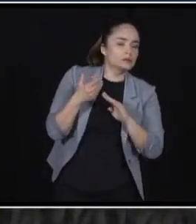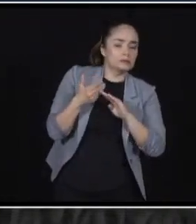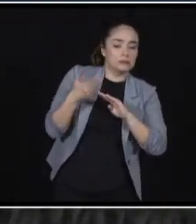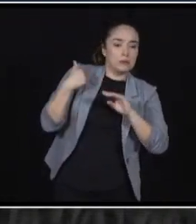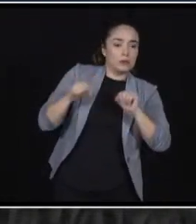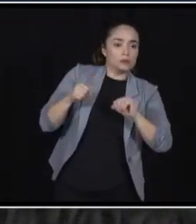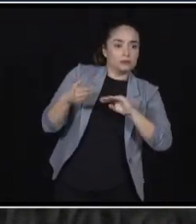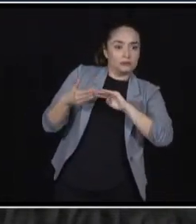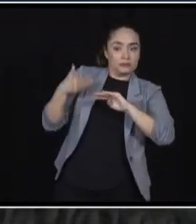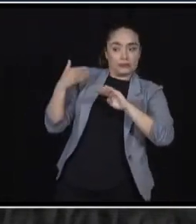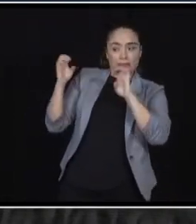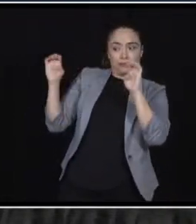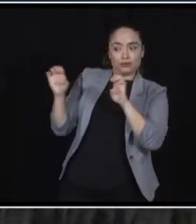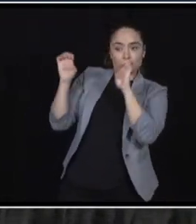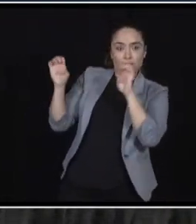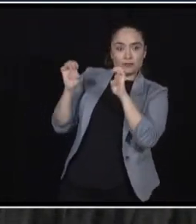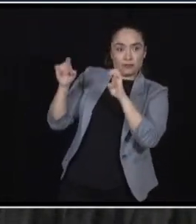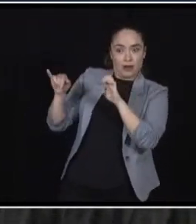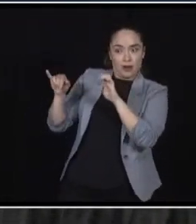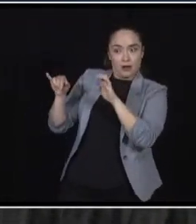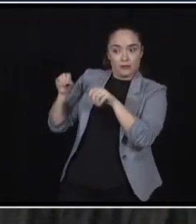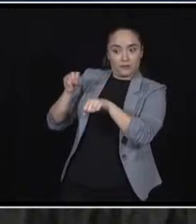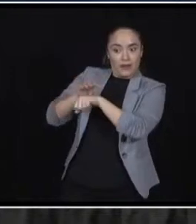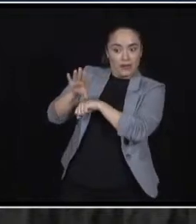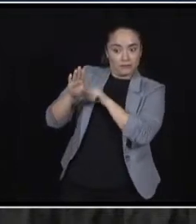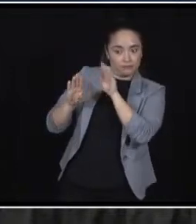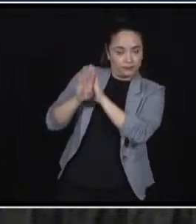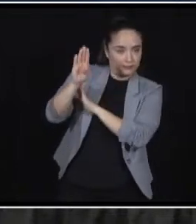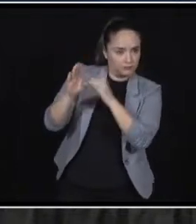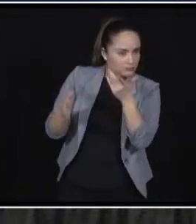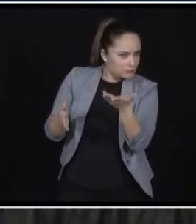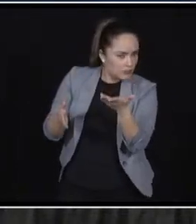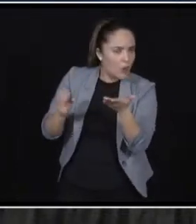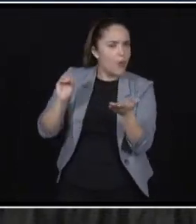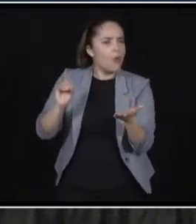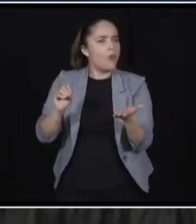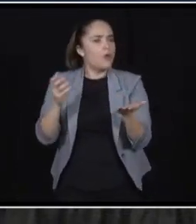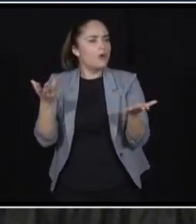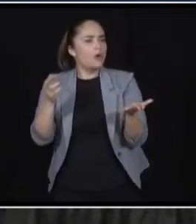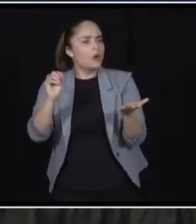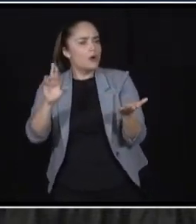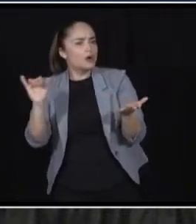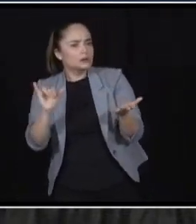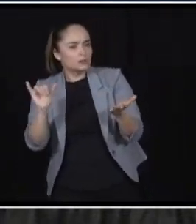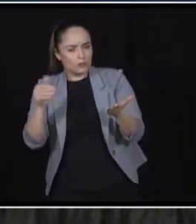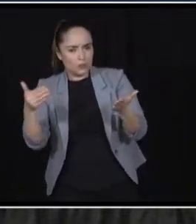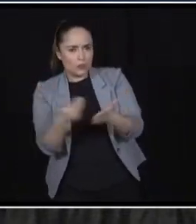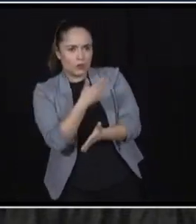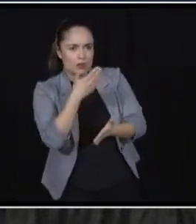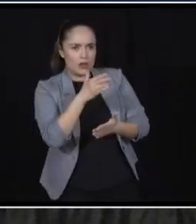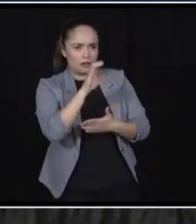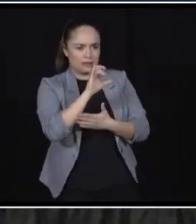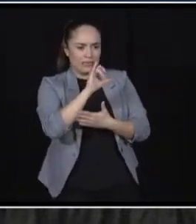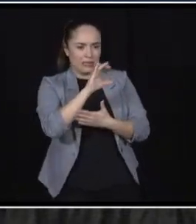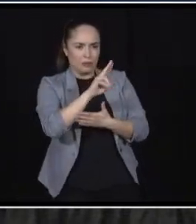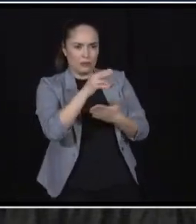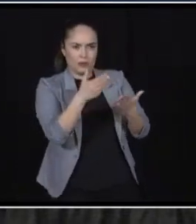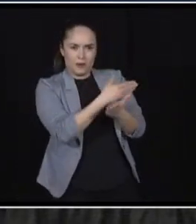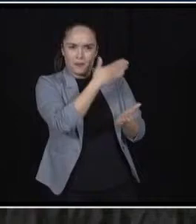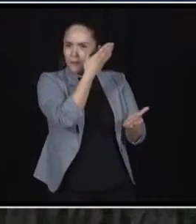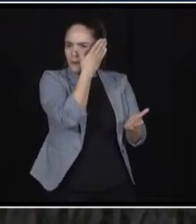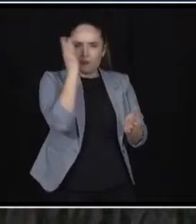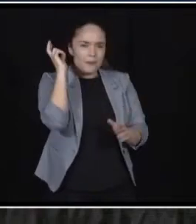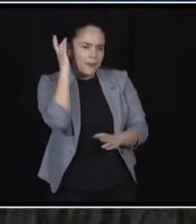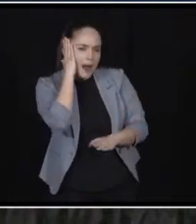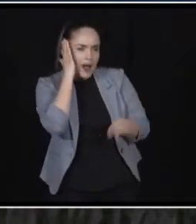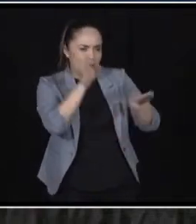for the 350 new ICU beds that are going to be created somehow, where are the doctors and nurses coming from for